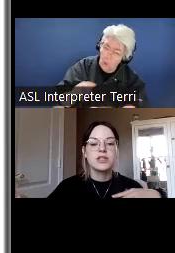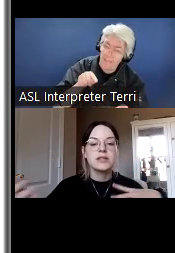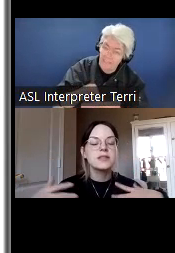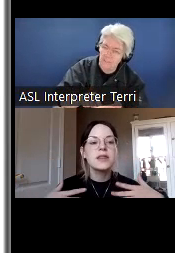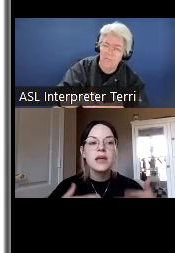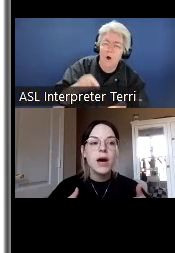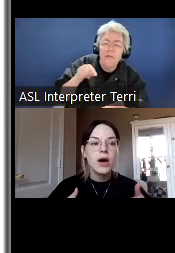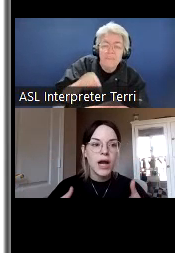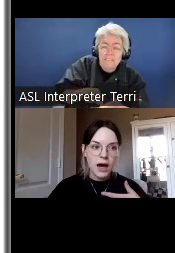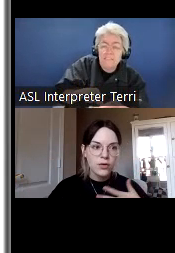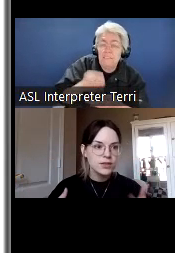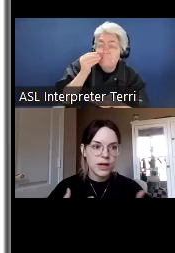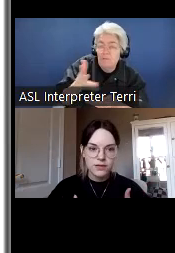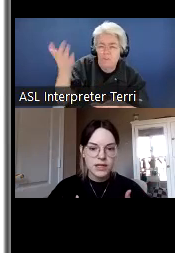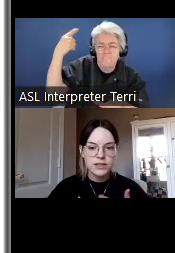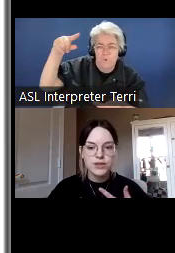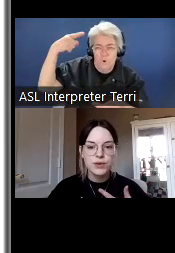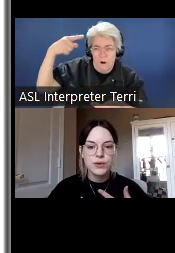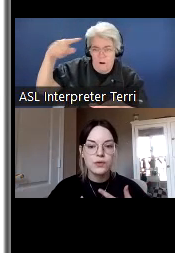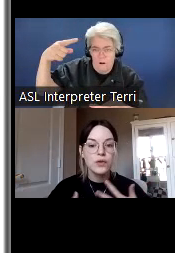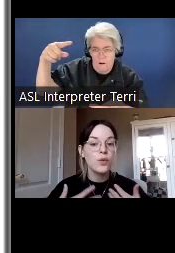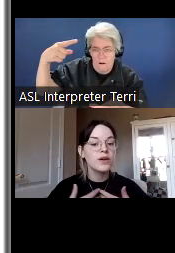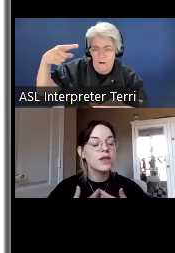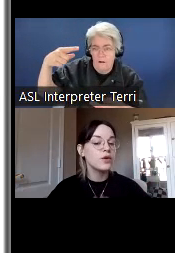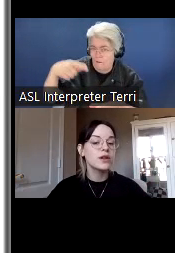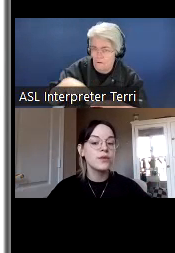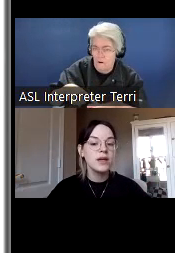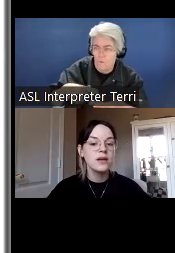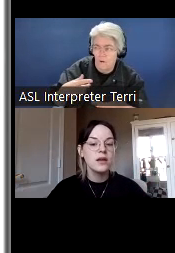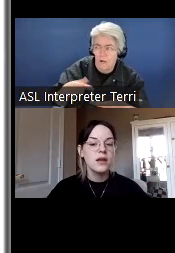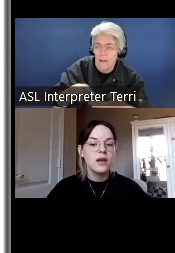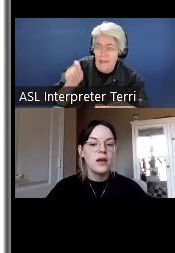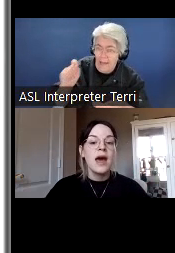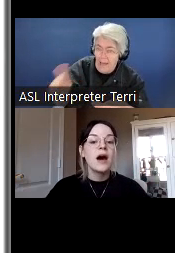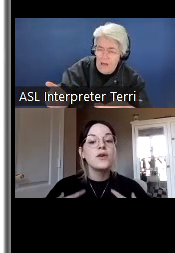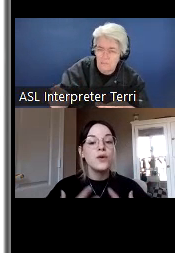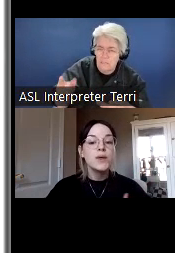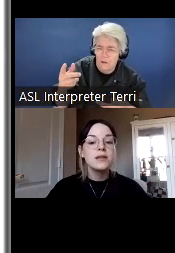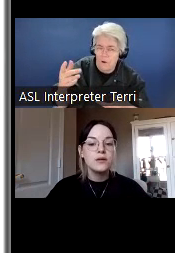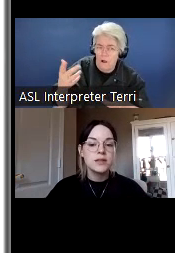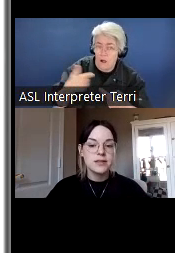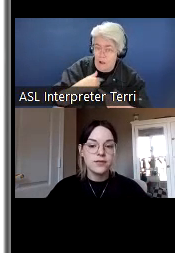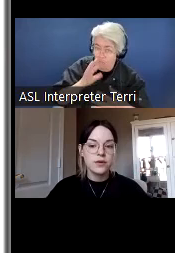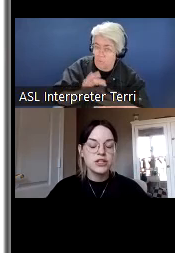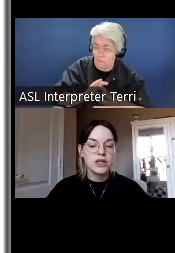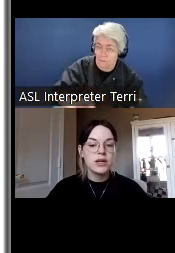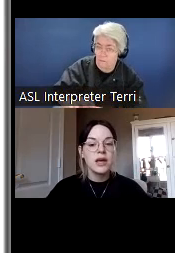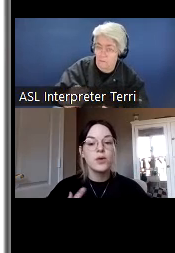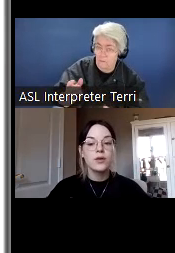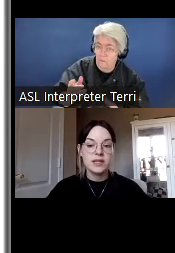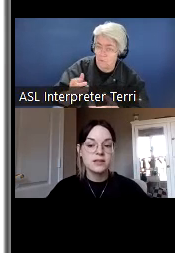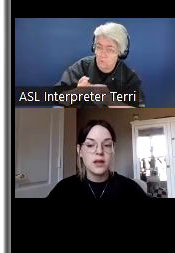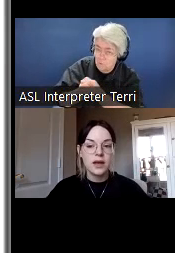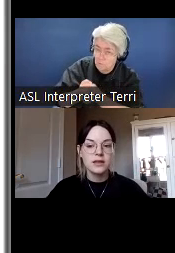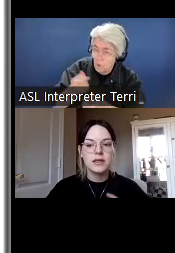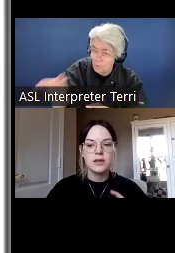these questions, think about how it's relevant to the work that you're doing, how you can use this information and